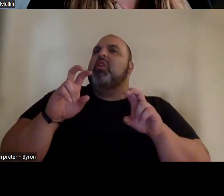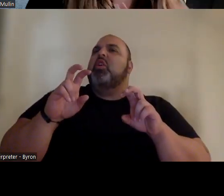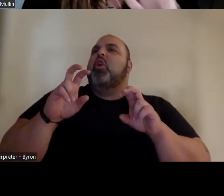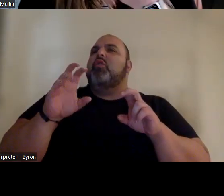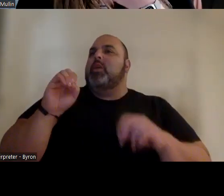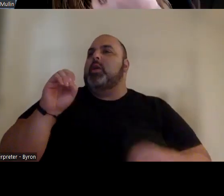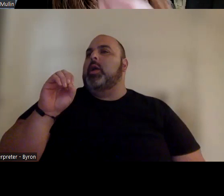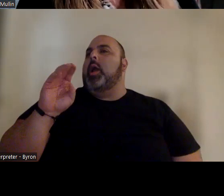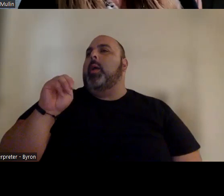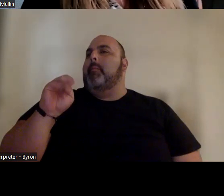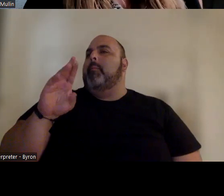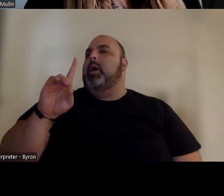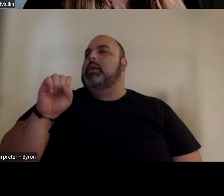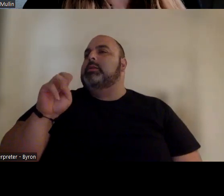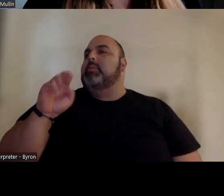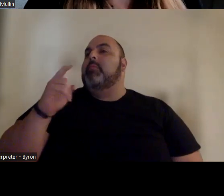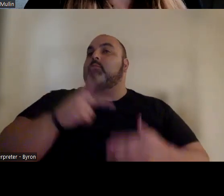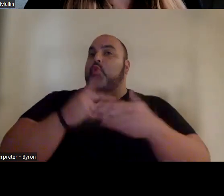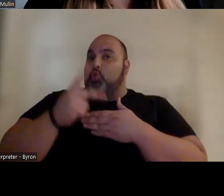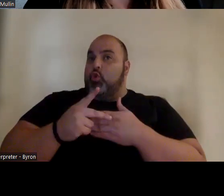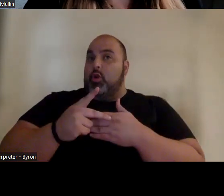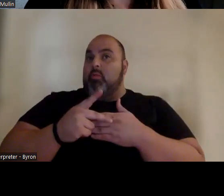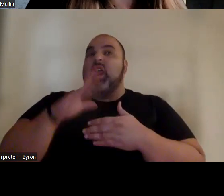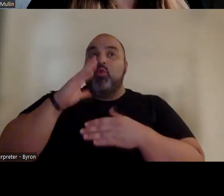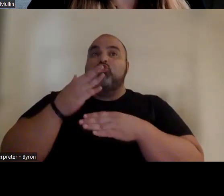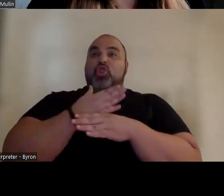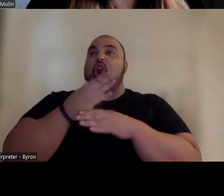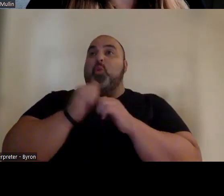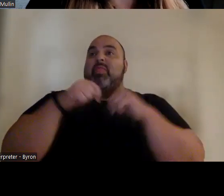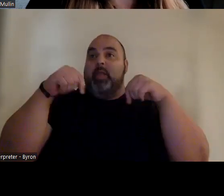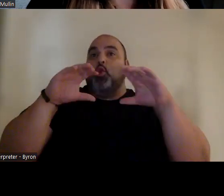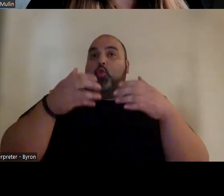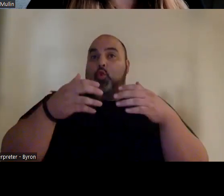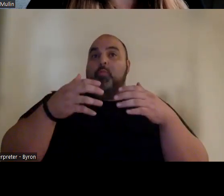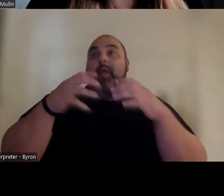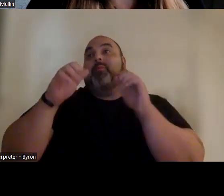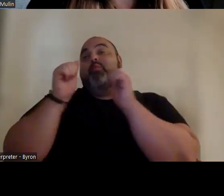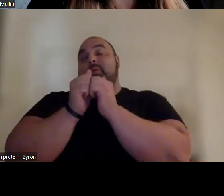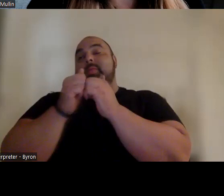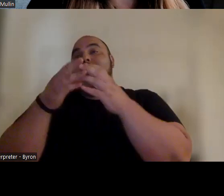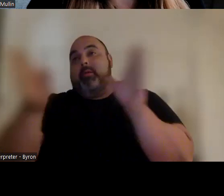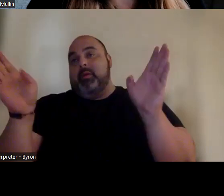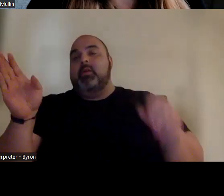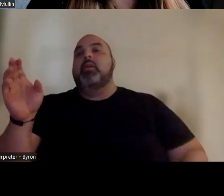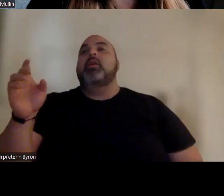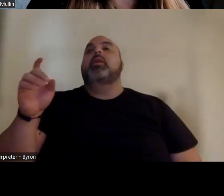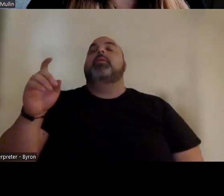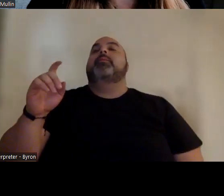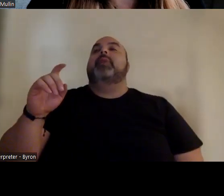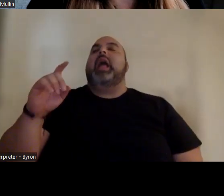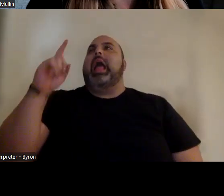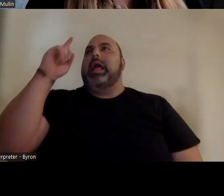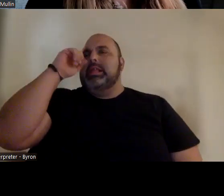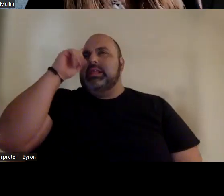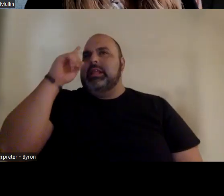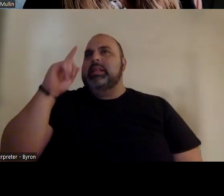has shown, and I will share. With with with this group and with the public is that. I think there